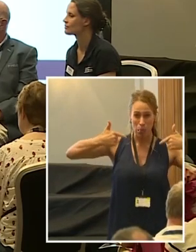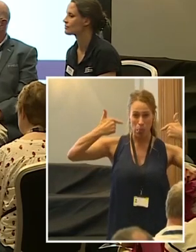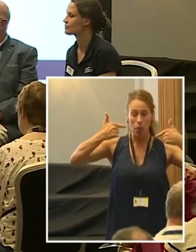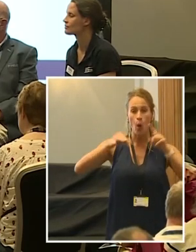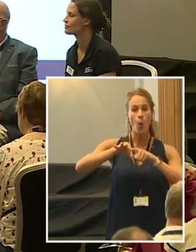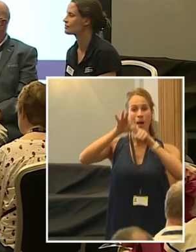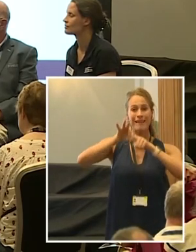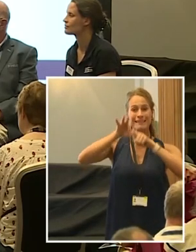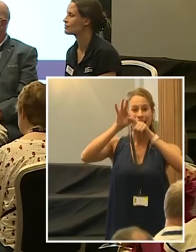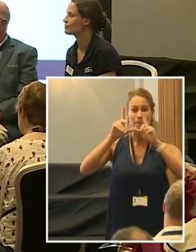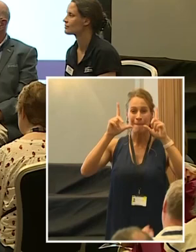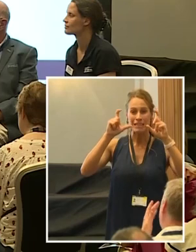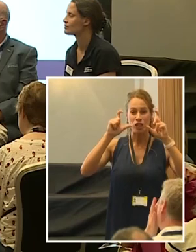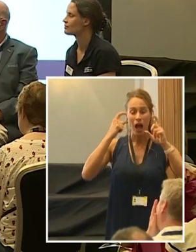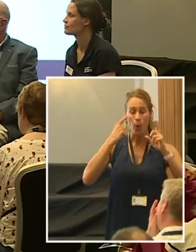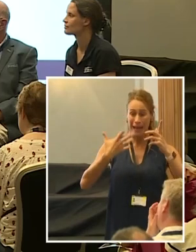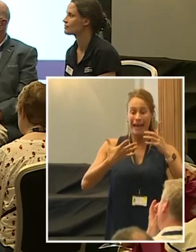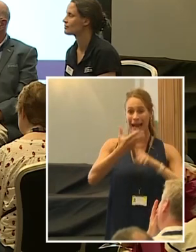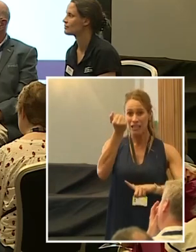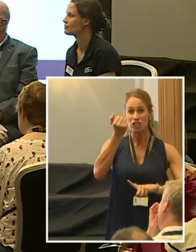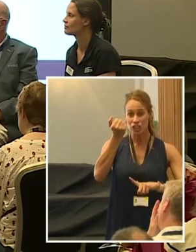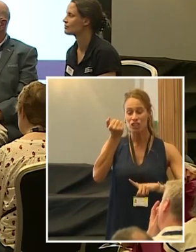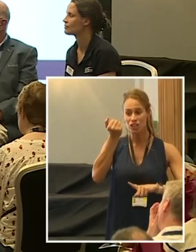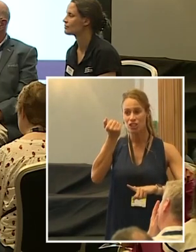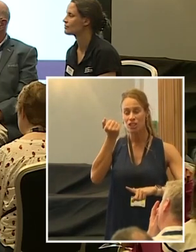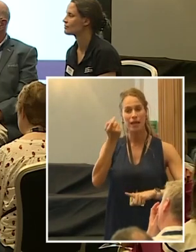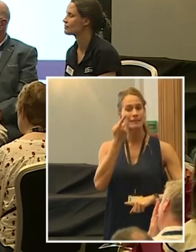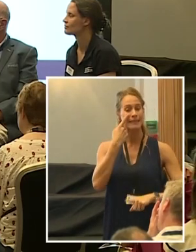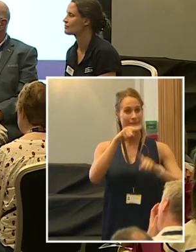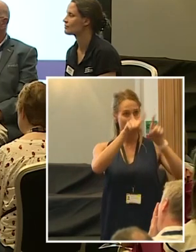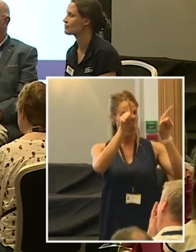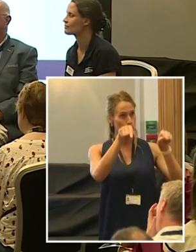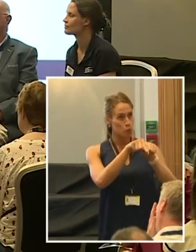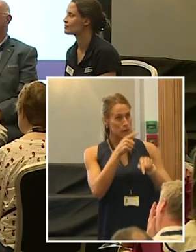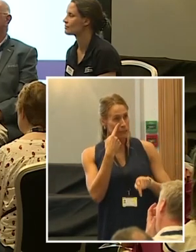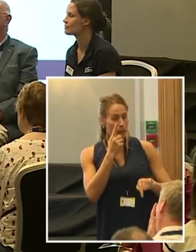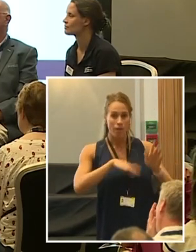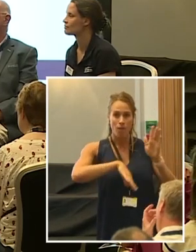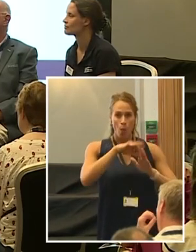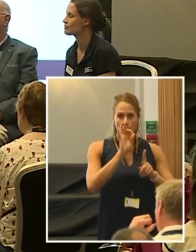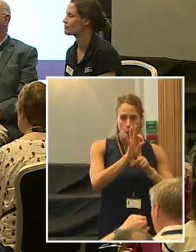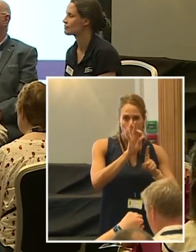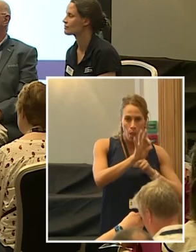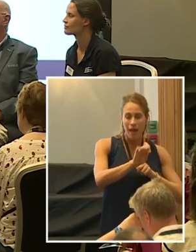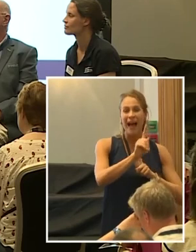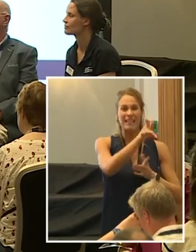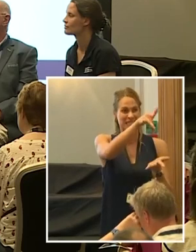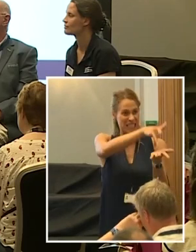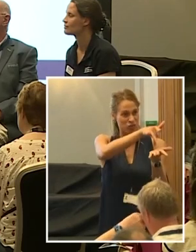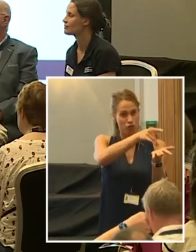get. And on that image, you're able to see the cone photoreceptors. So these are the ones that are mainly in the central retina,